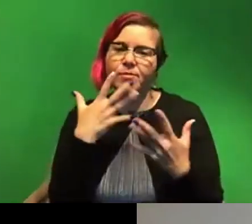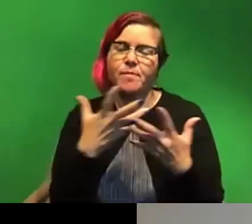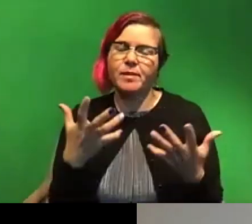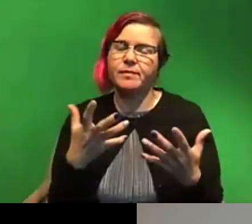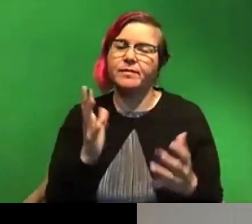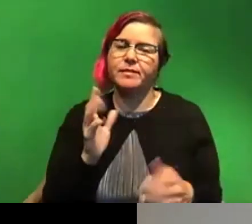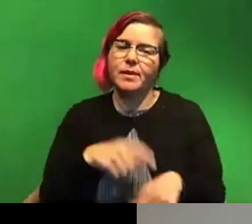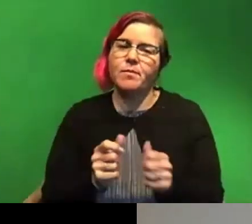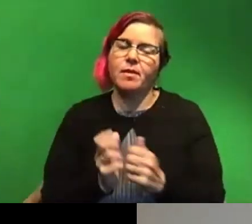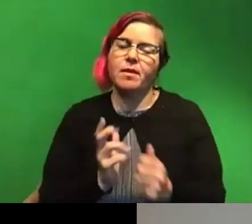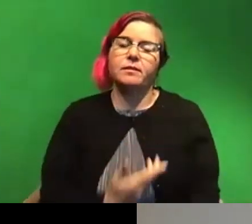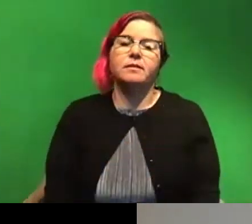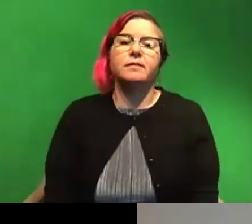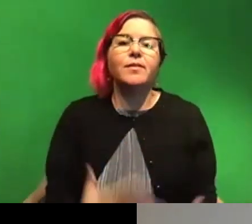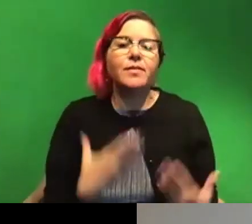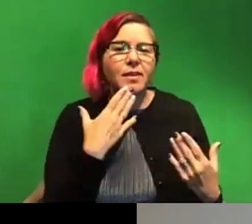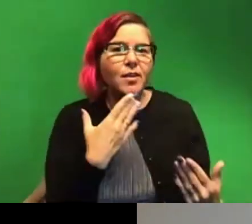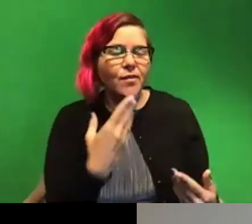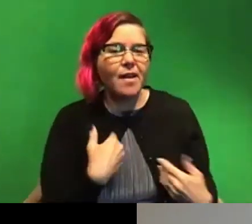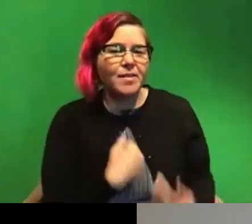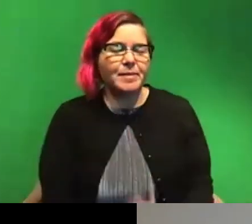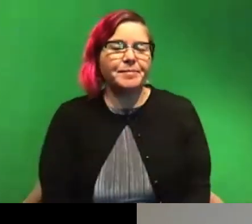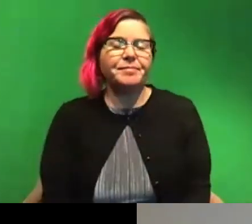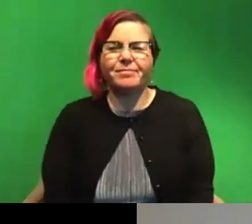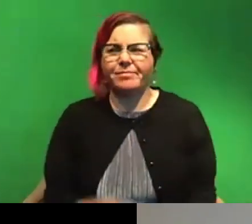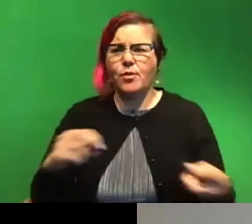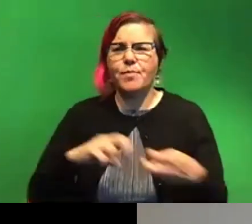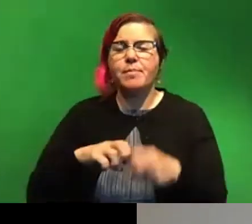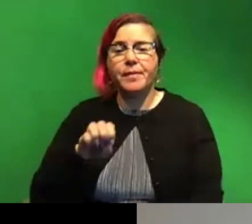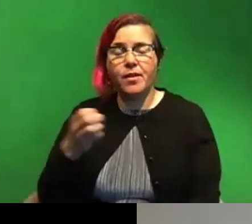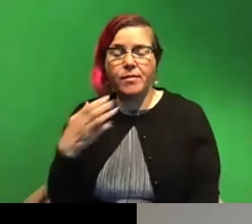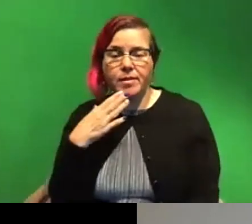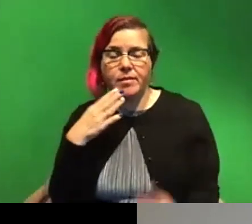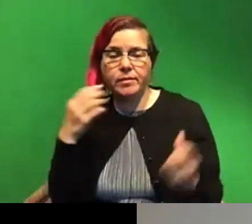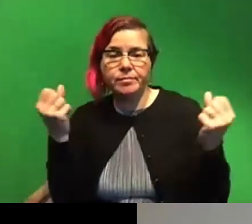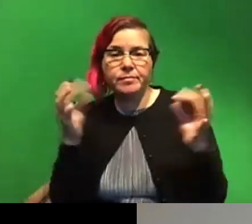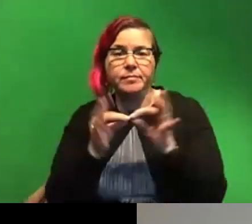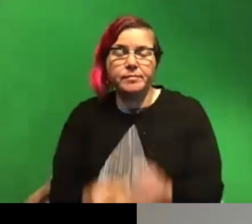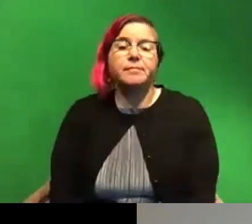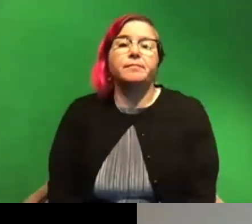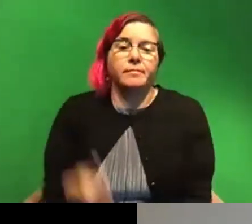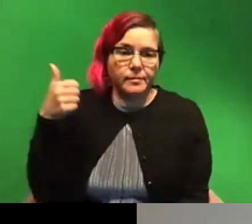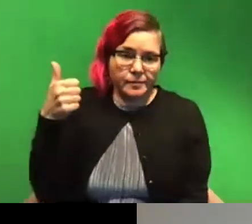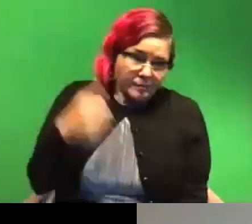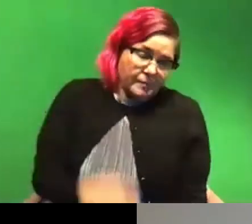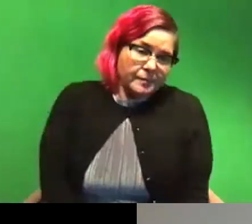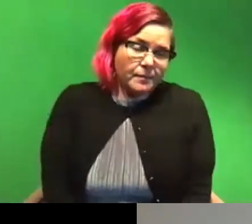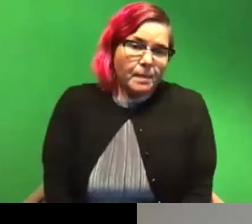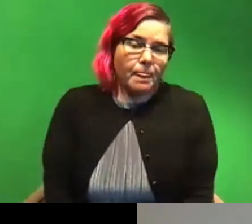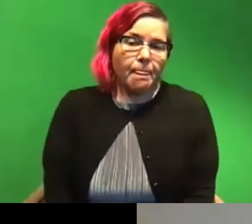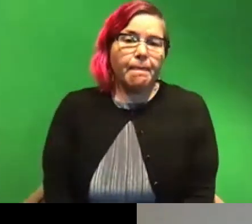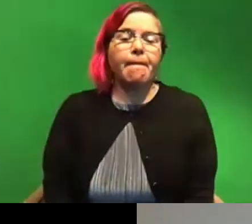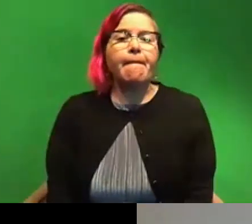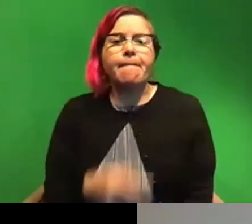with us. This is awesome. Thank you so much for having me. Yeah, no problem. And Erin, thank you so much for signing for us during this time. Let's